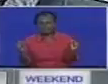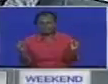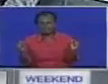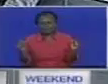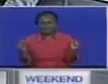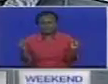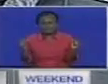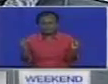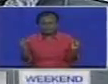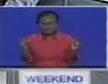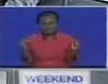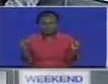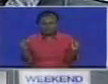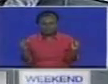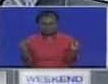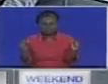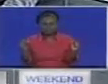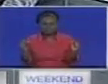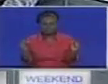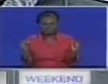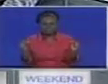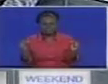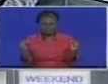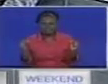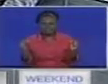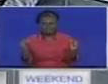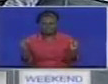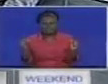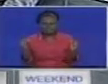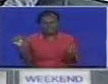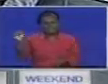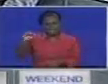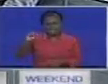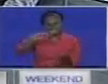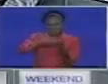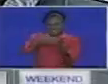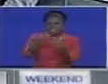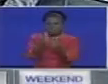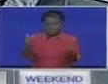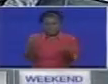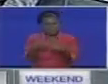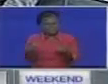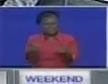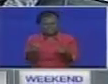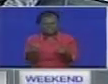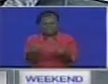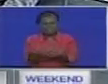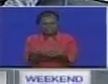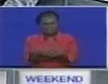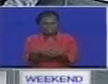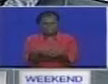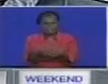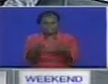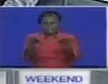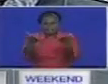I'm not sure. He's killing us softly. I know he's killing ODM softly. You're saying Sakaja means well, but yeah, that's what I'm not sure. He's killing ODM kindness. Okay. All right, because here, let's